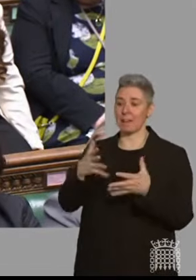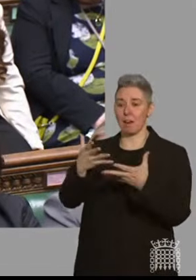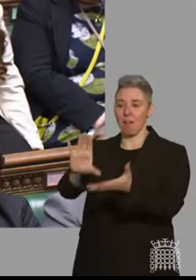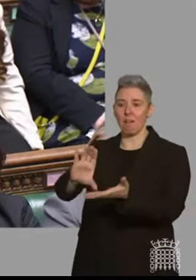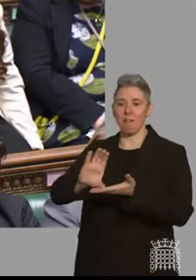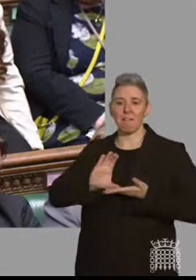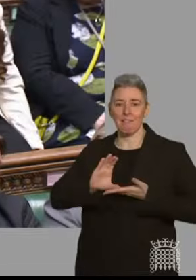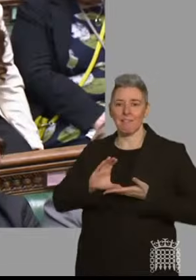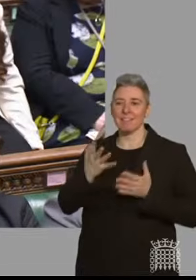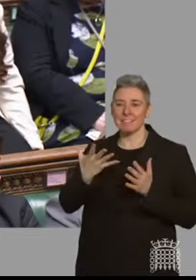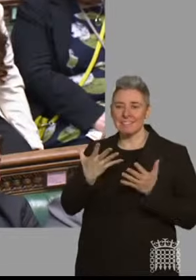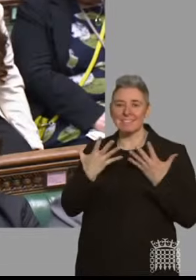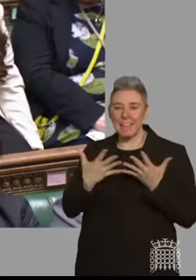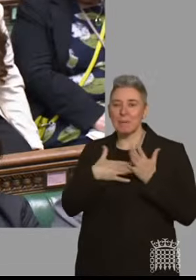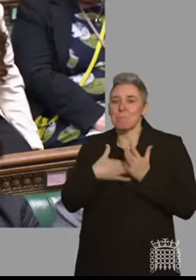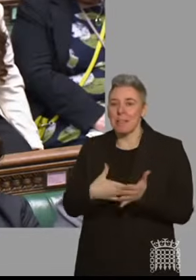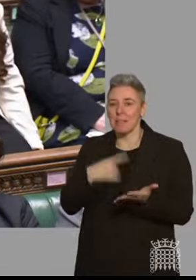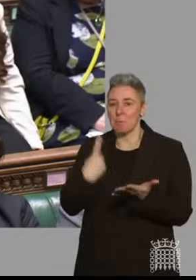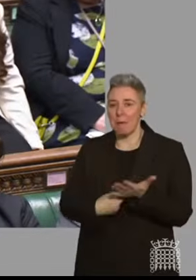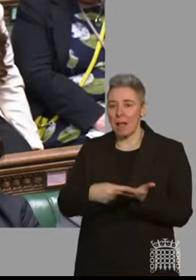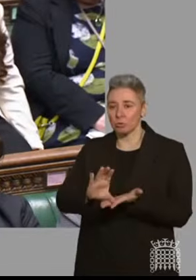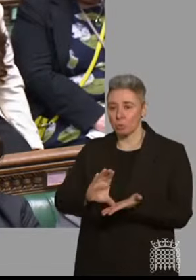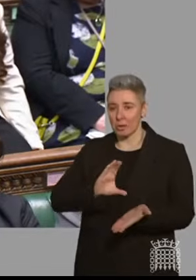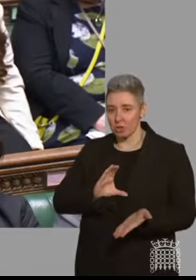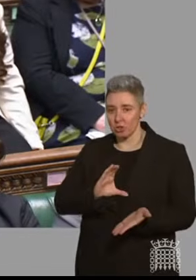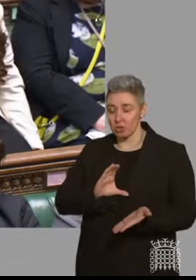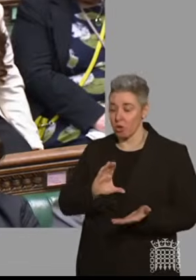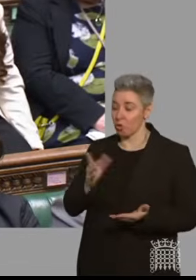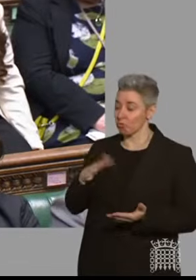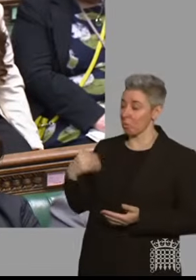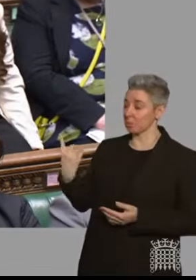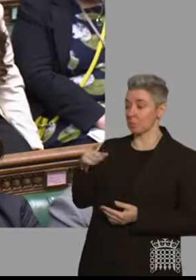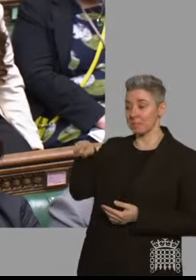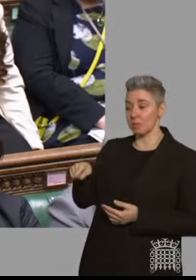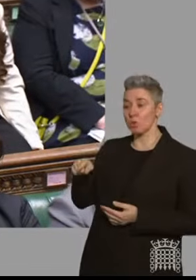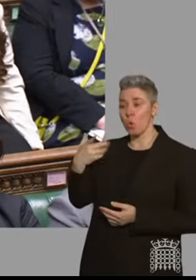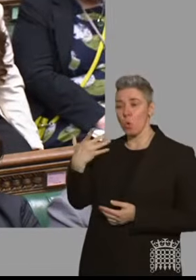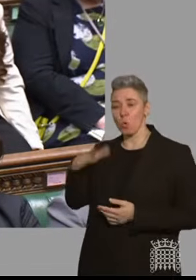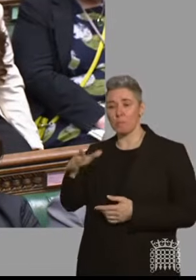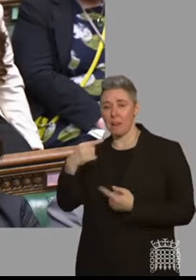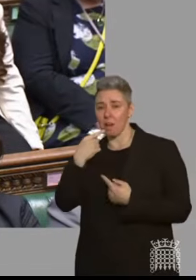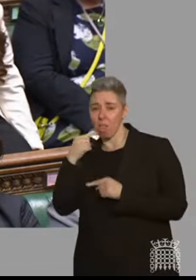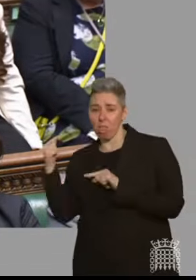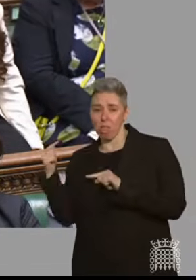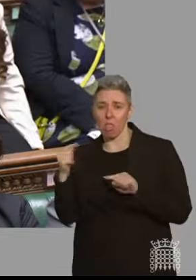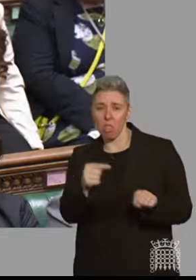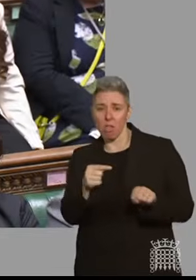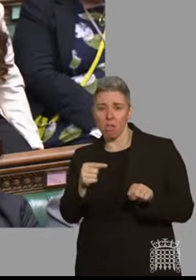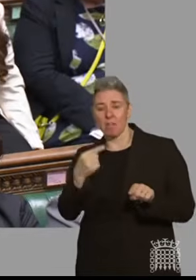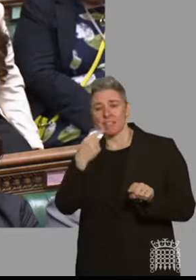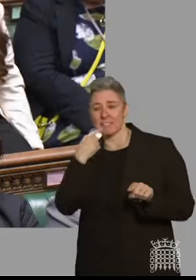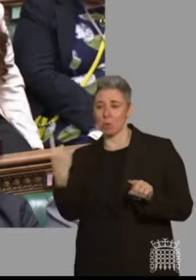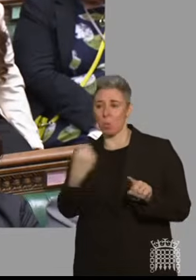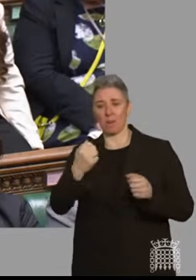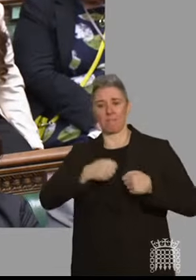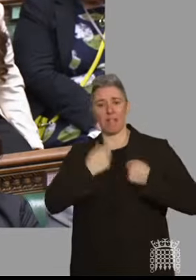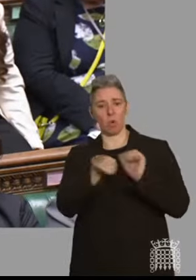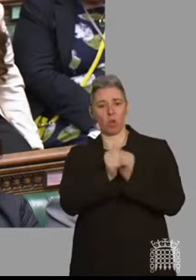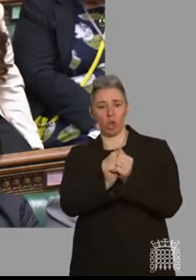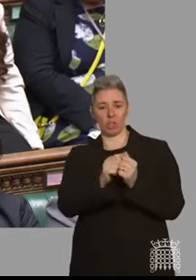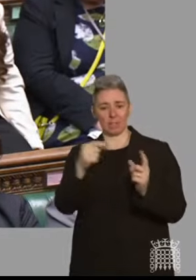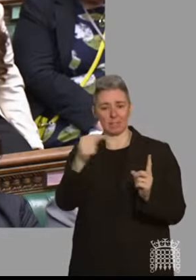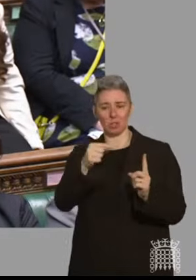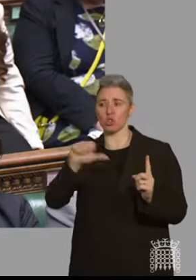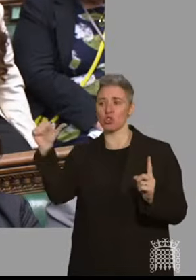our parliamentary colleagues in this chamber should be shot. Why is